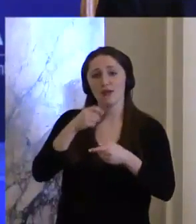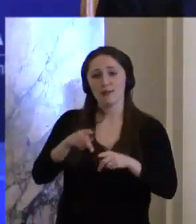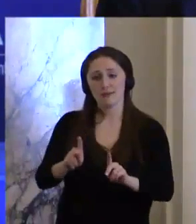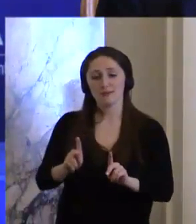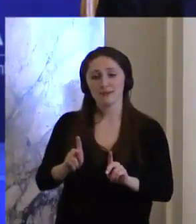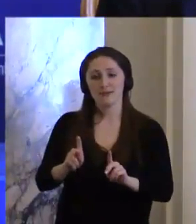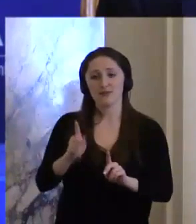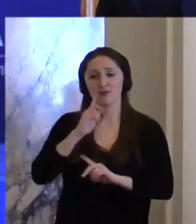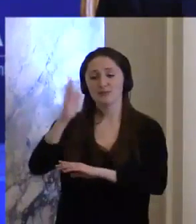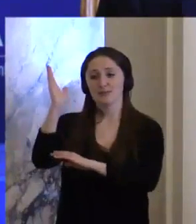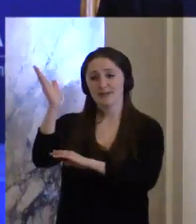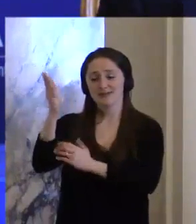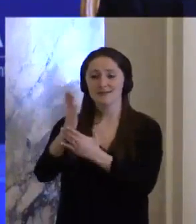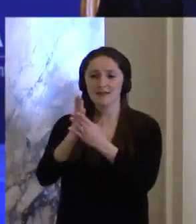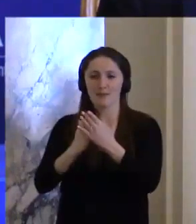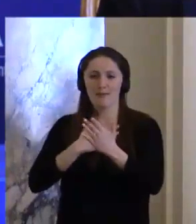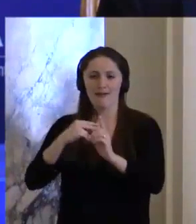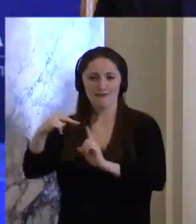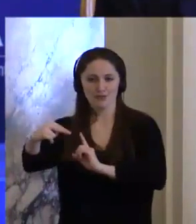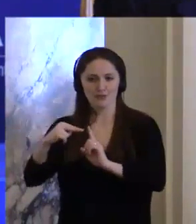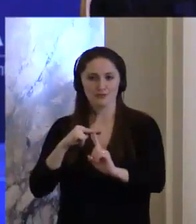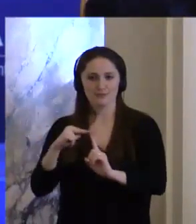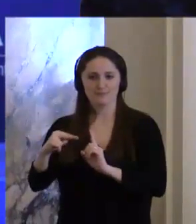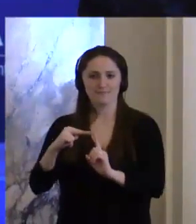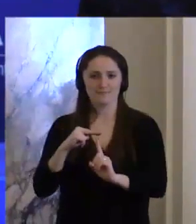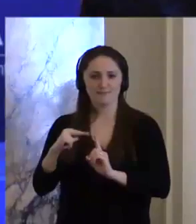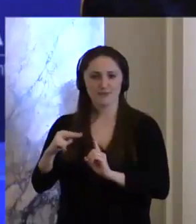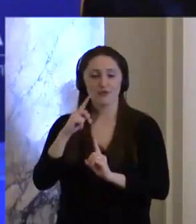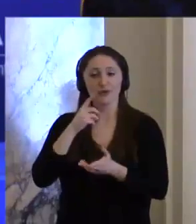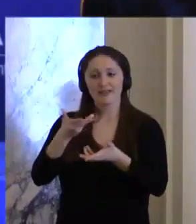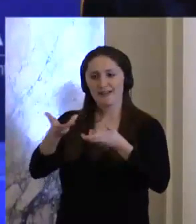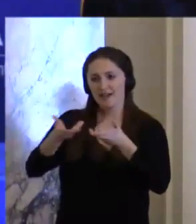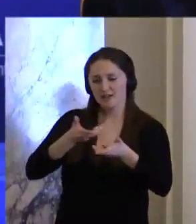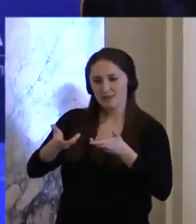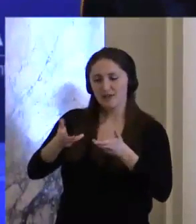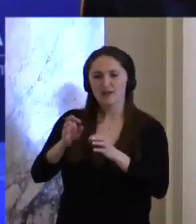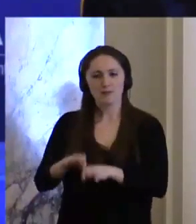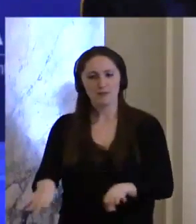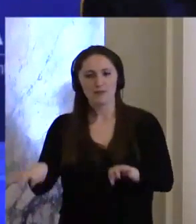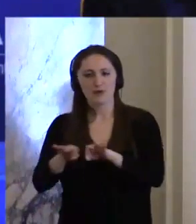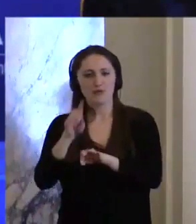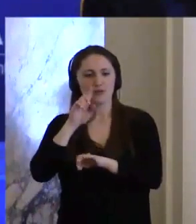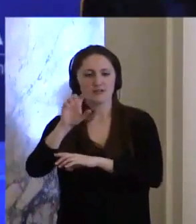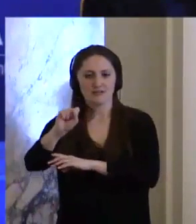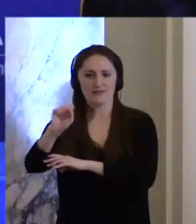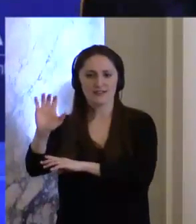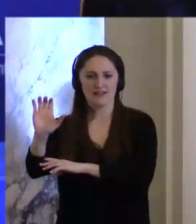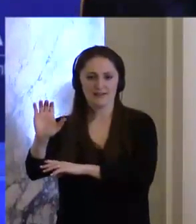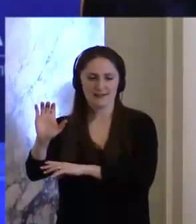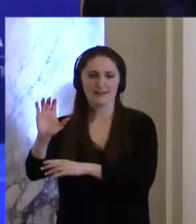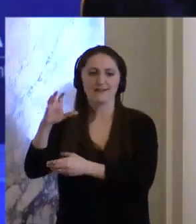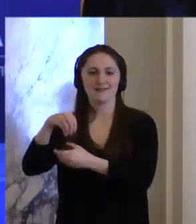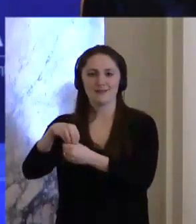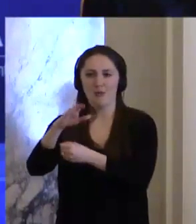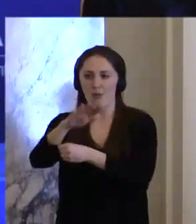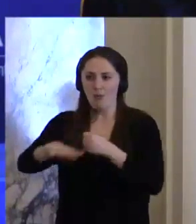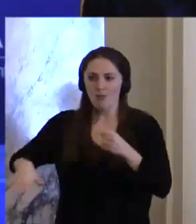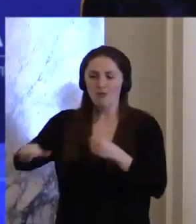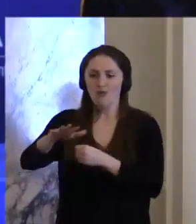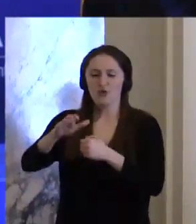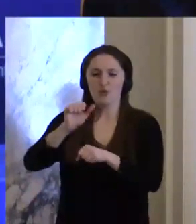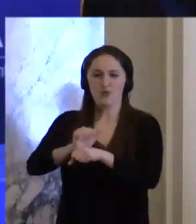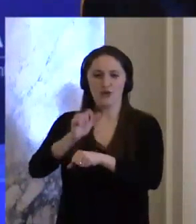to present some of my views on the engagement and the importance of civil society in the entire work of